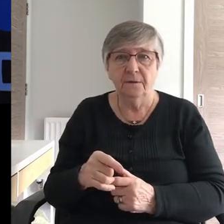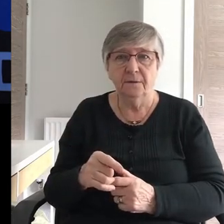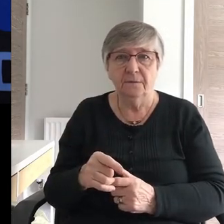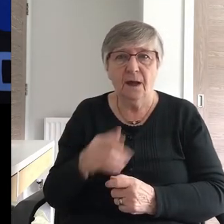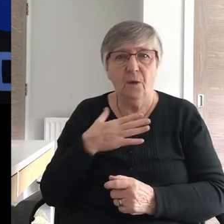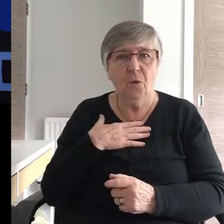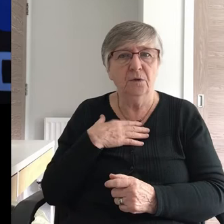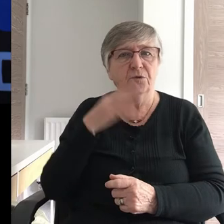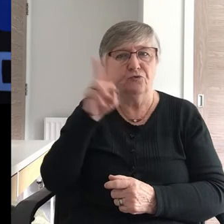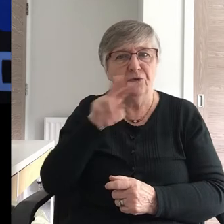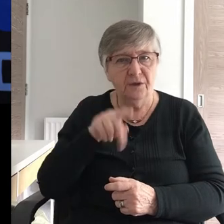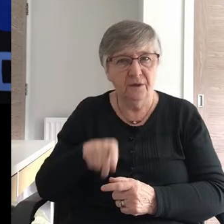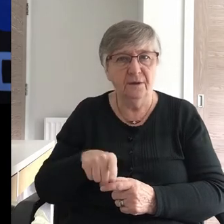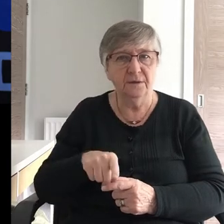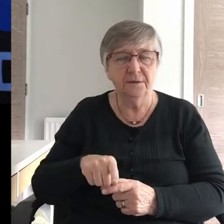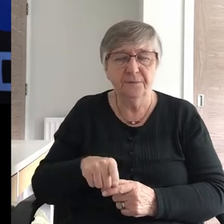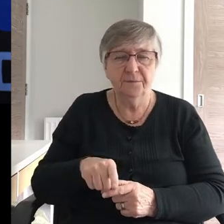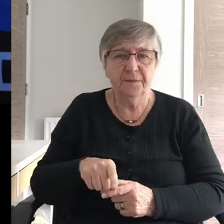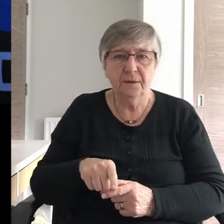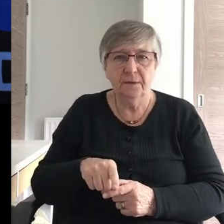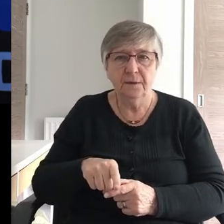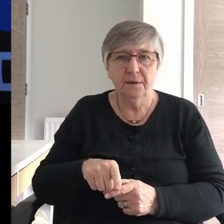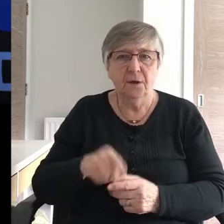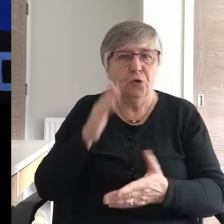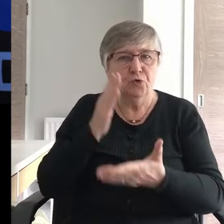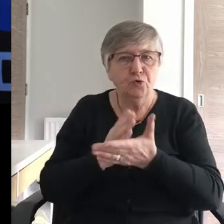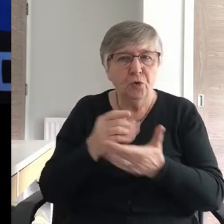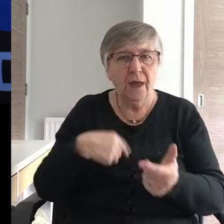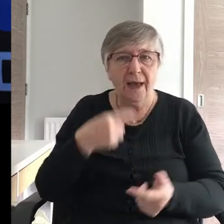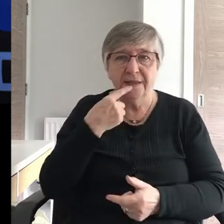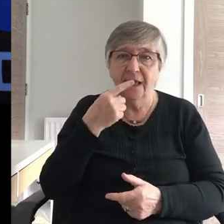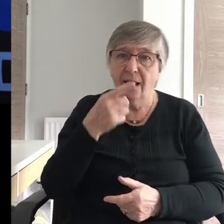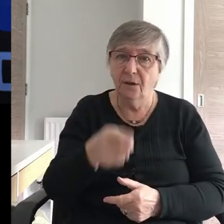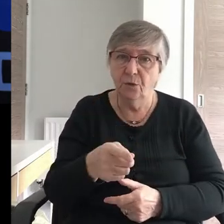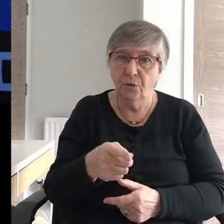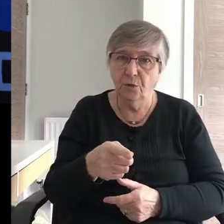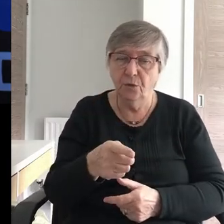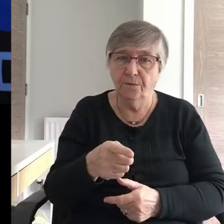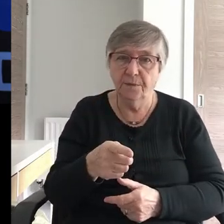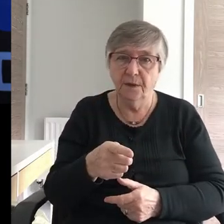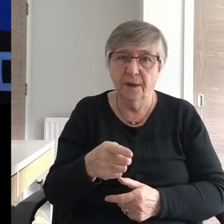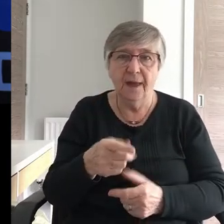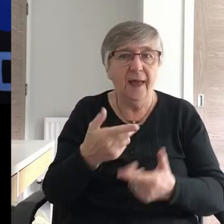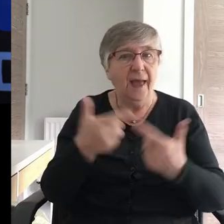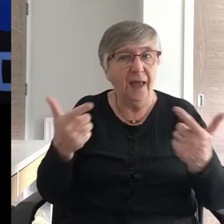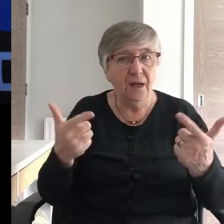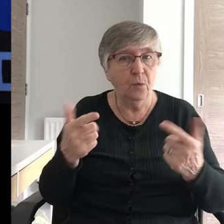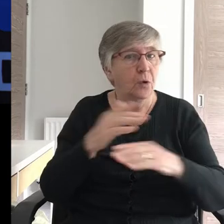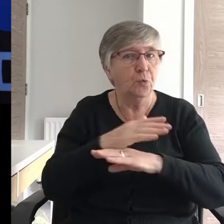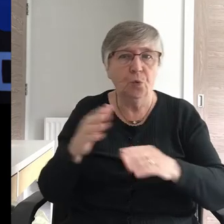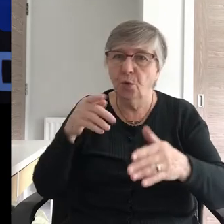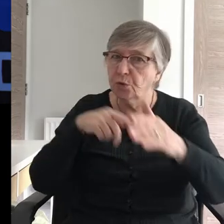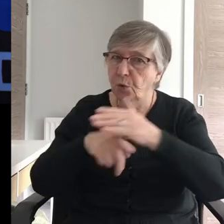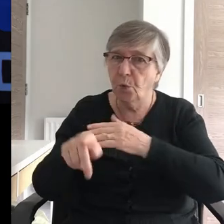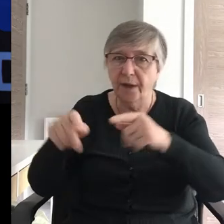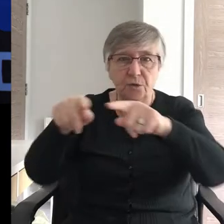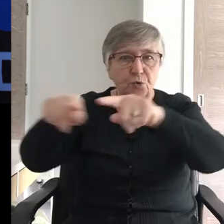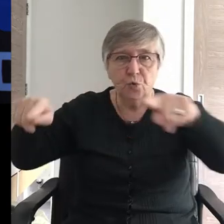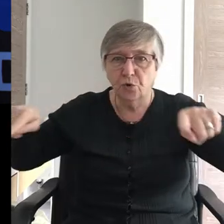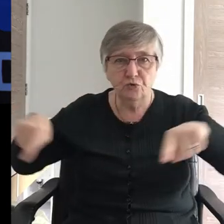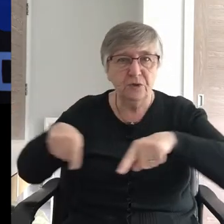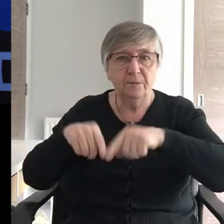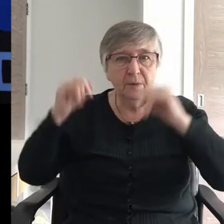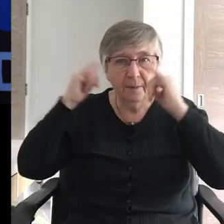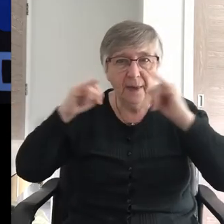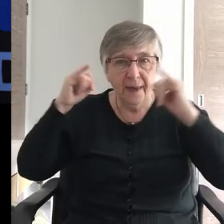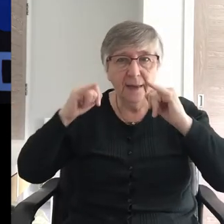I'd like to read this to you. "Very truly, I tell you, Pharisees, anyone who does not enter the sheep pen by the